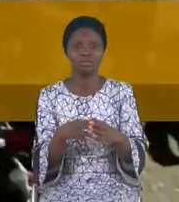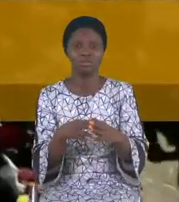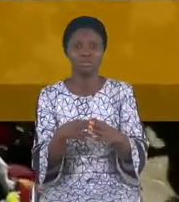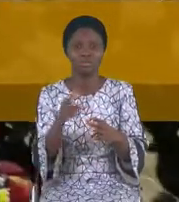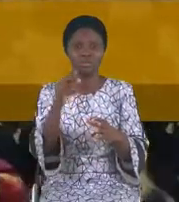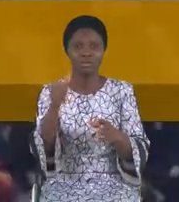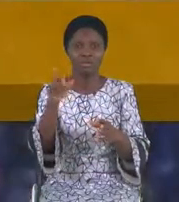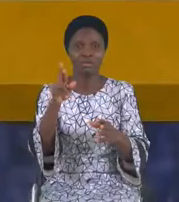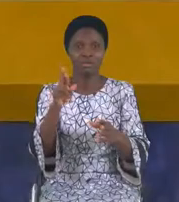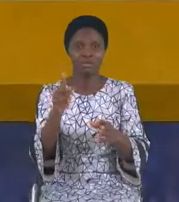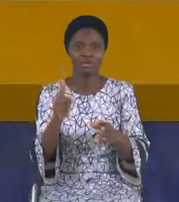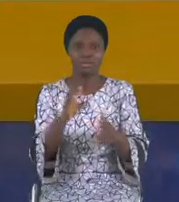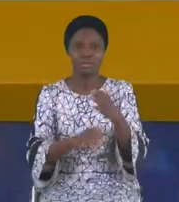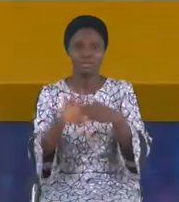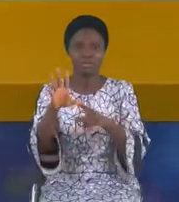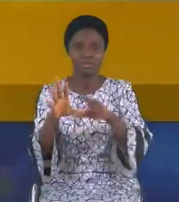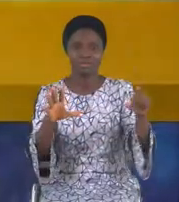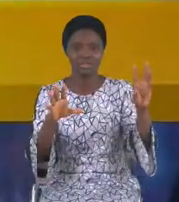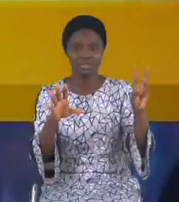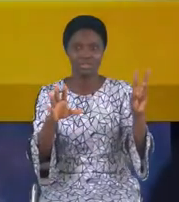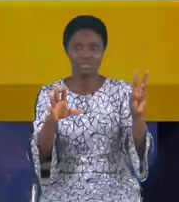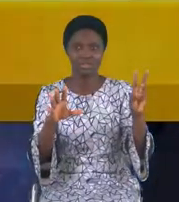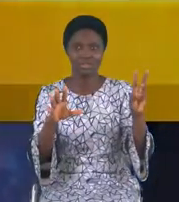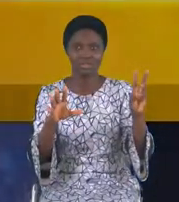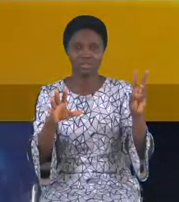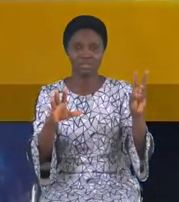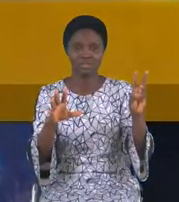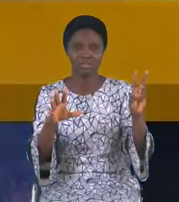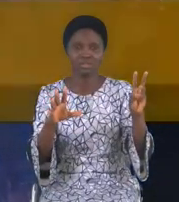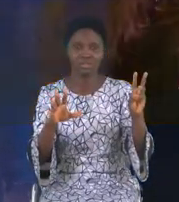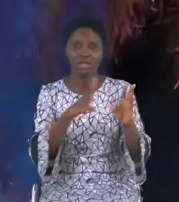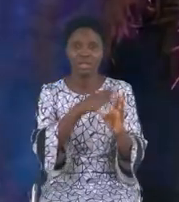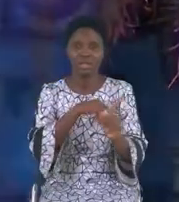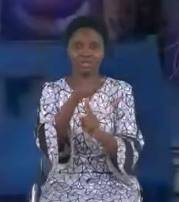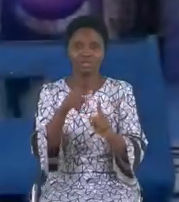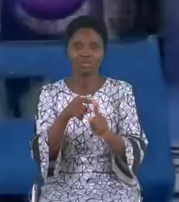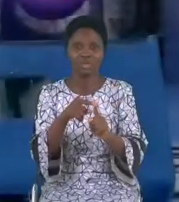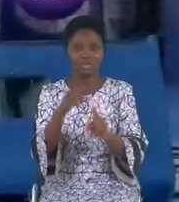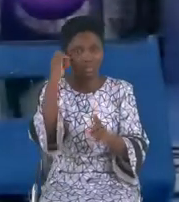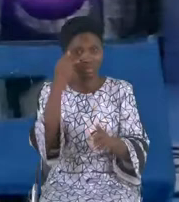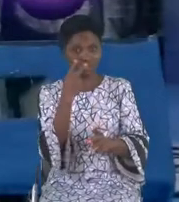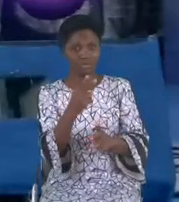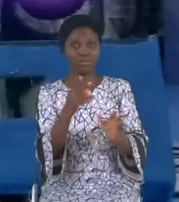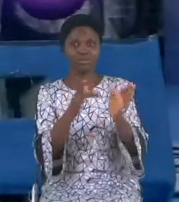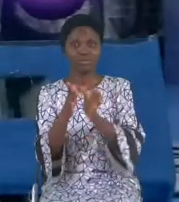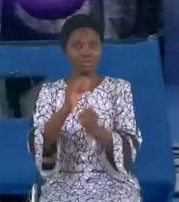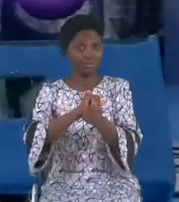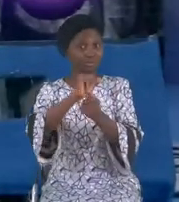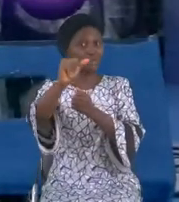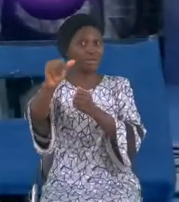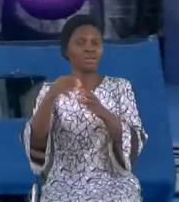from verse 6 mark chapter 5 verse 6 and when he saw jesus a fire of